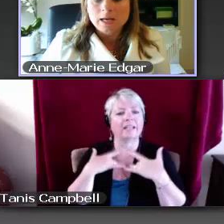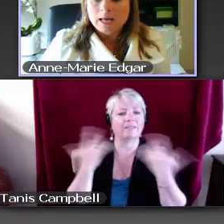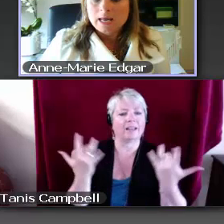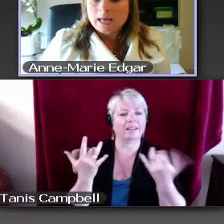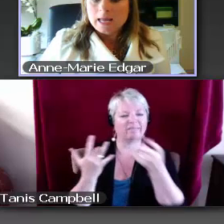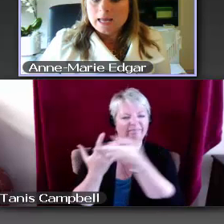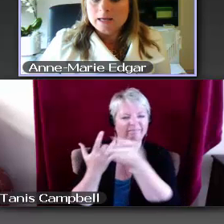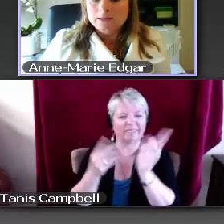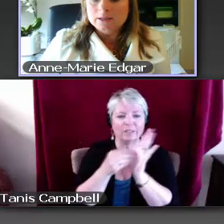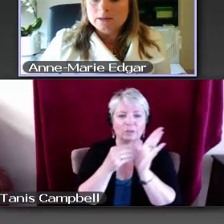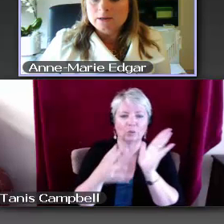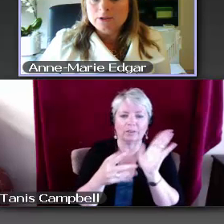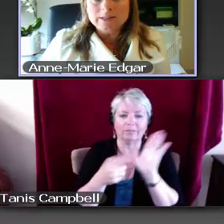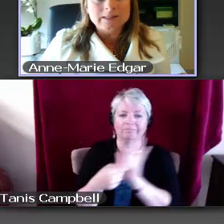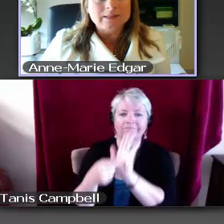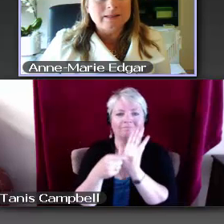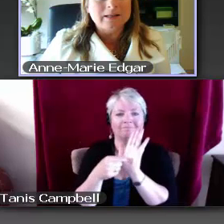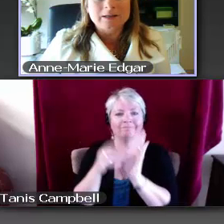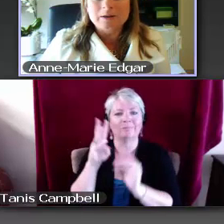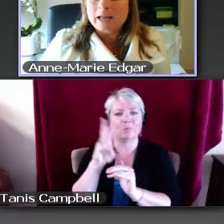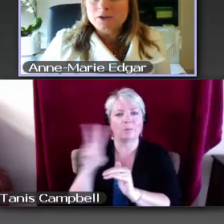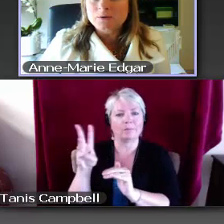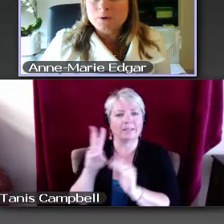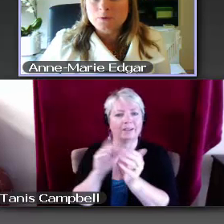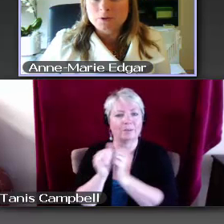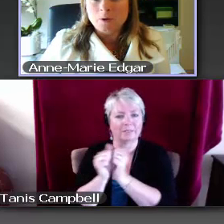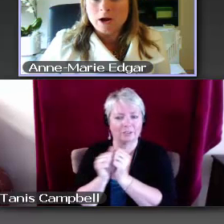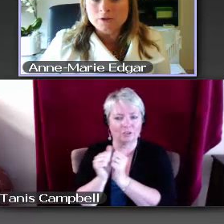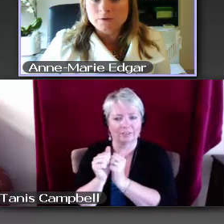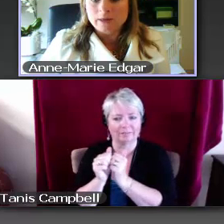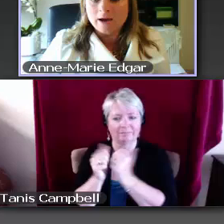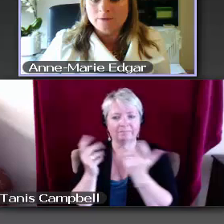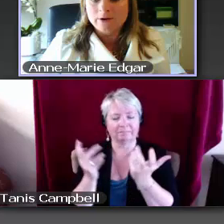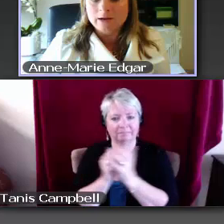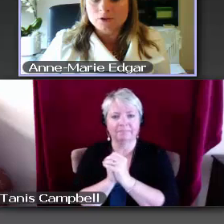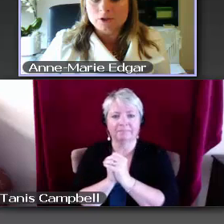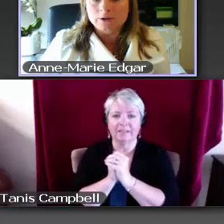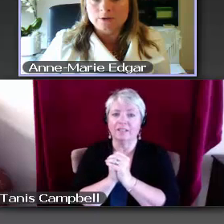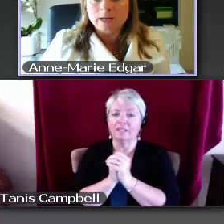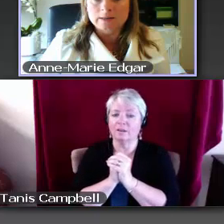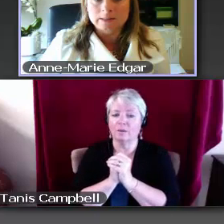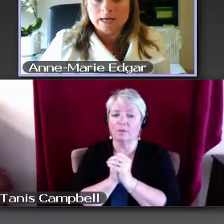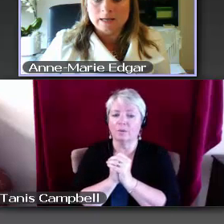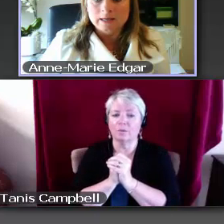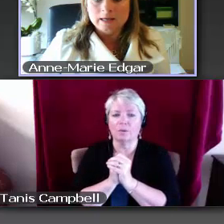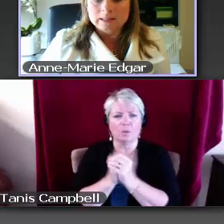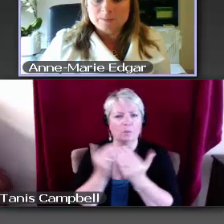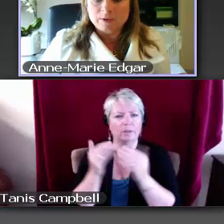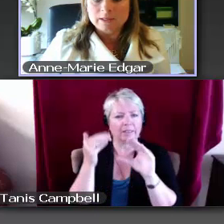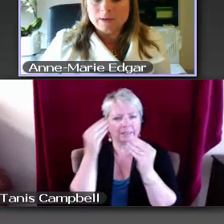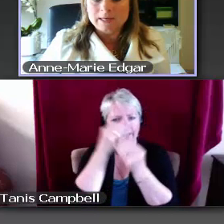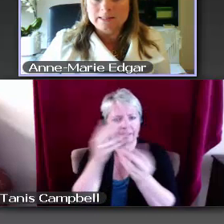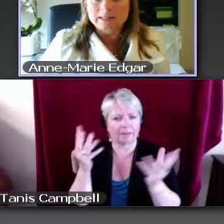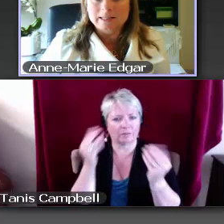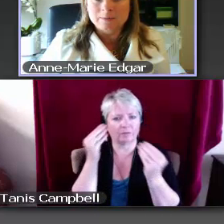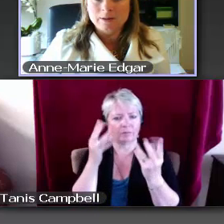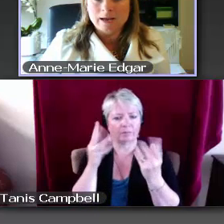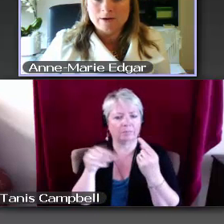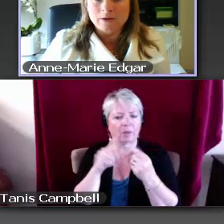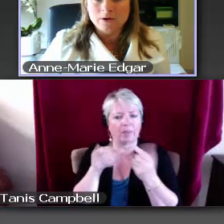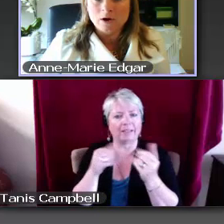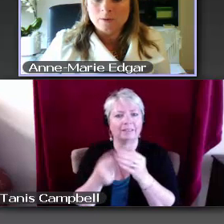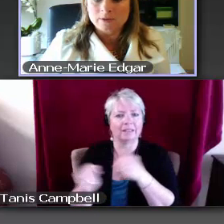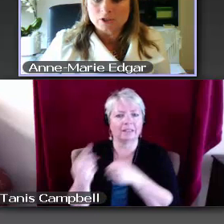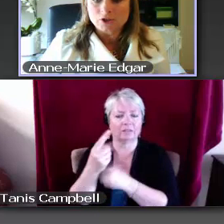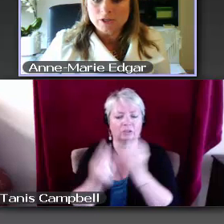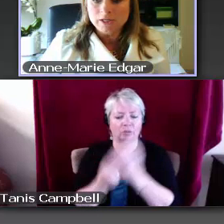Competition, and just let you know to watch for that for next year. Next spring 2016, we'll